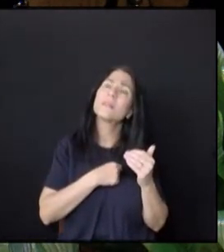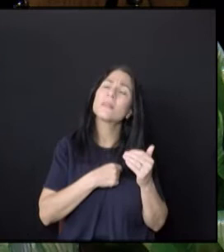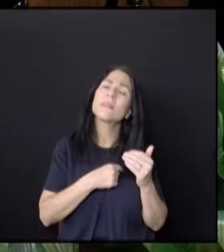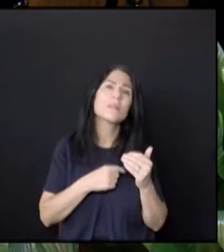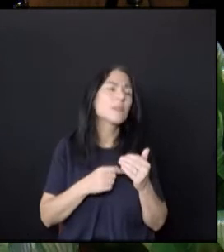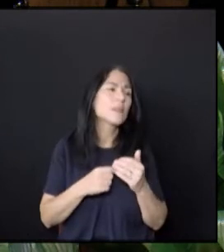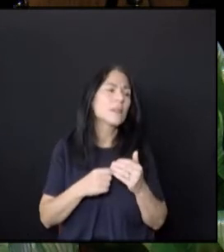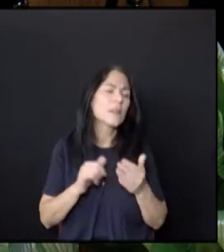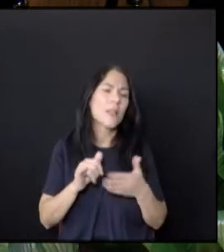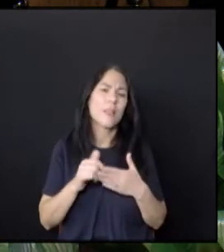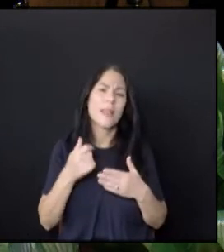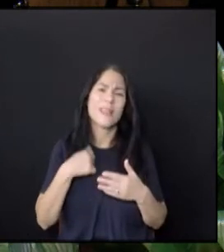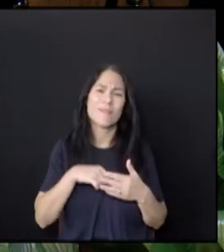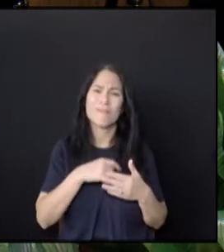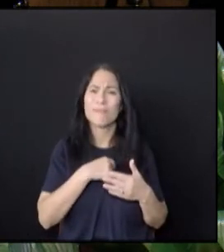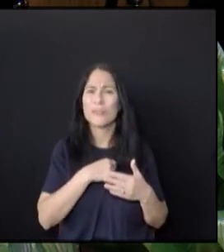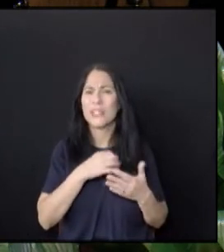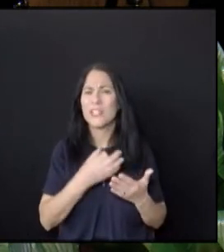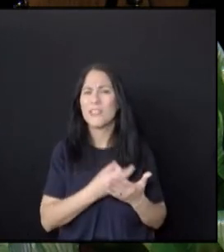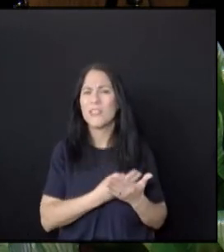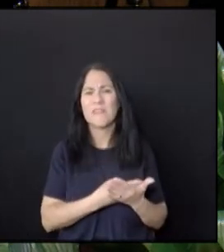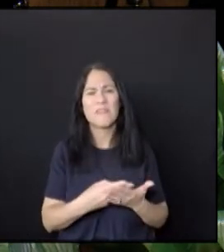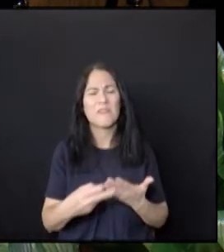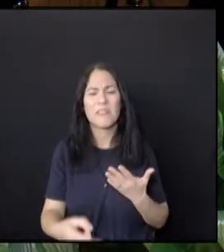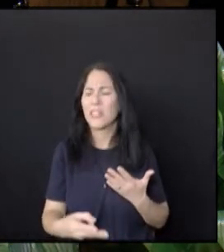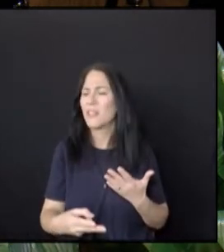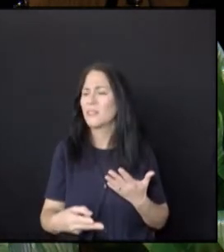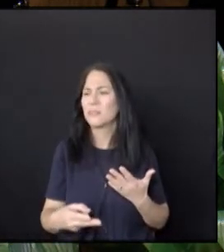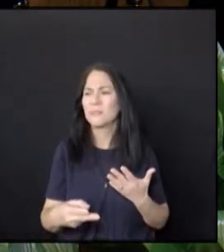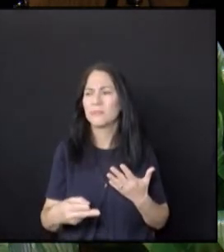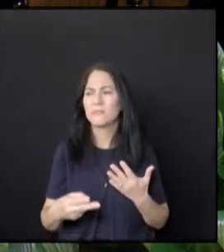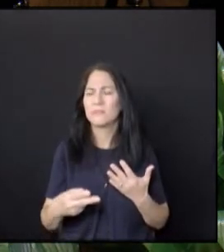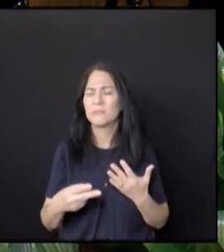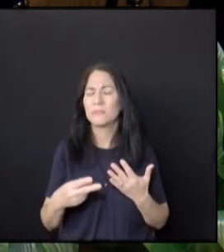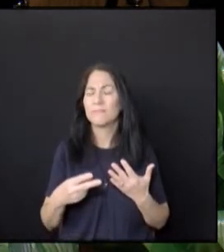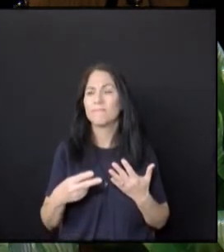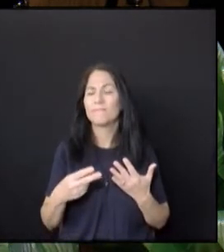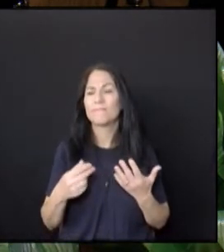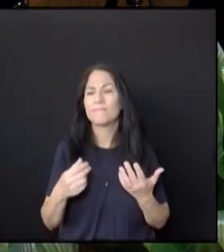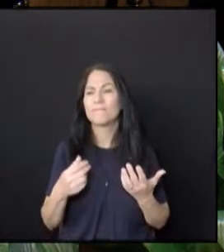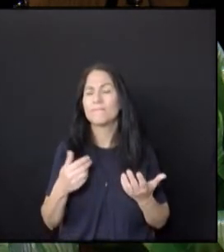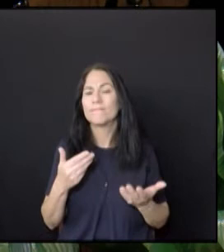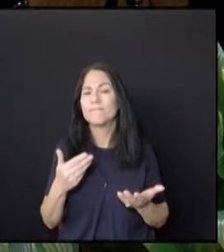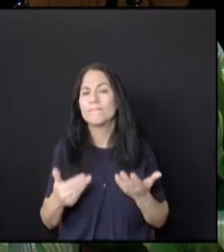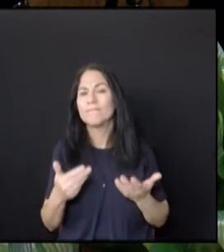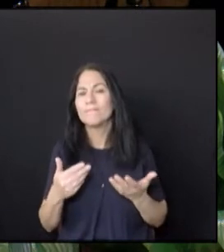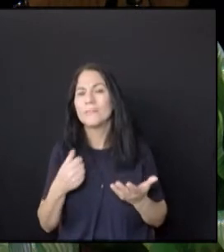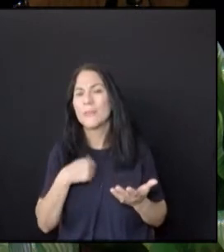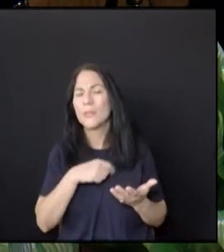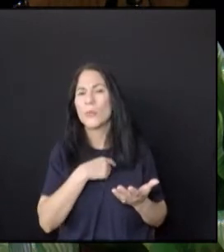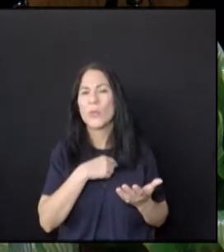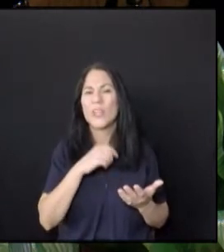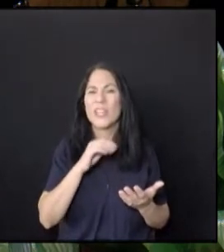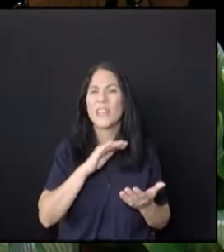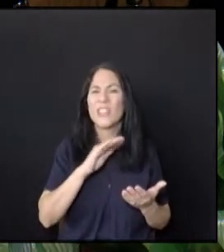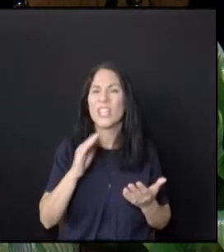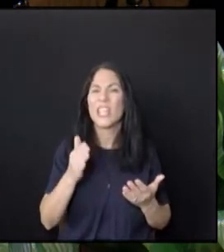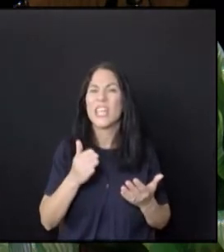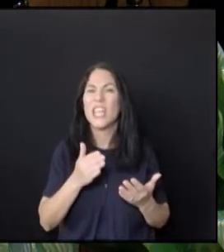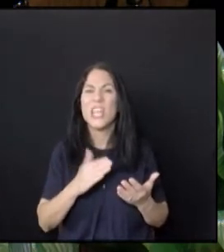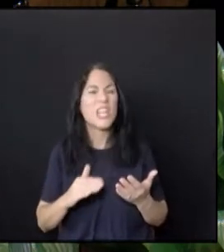That maybe we have failed certainly to meet, but perhaps even worse, maybe we have never